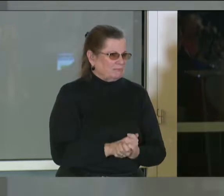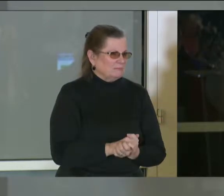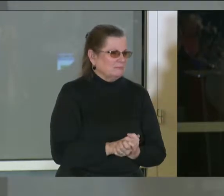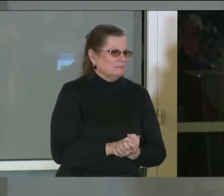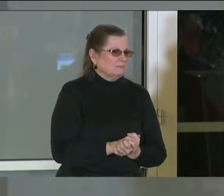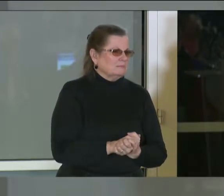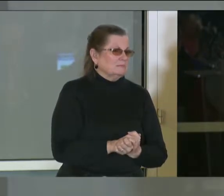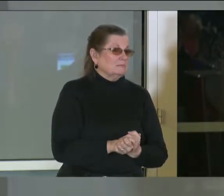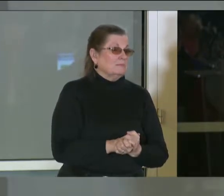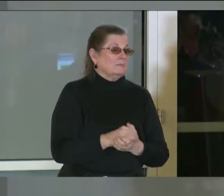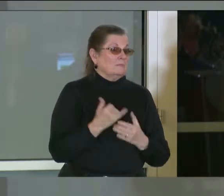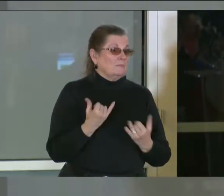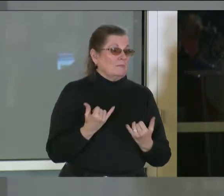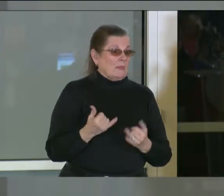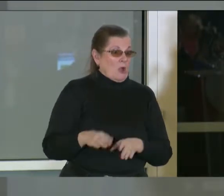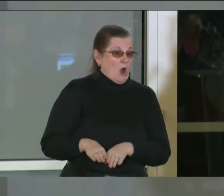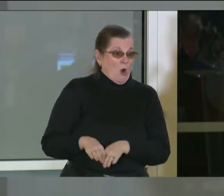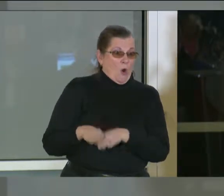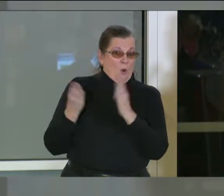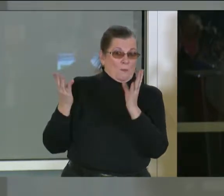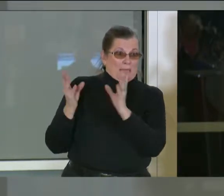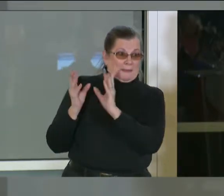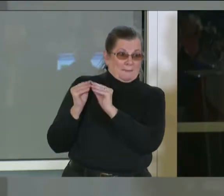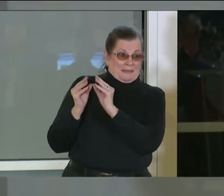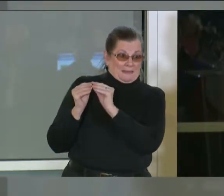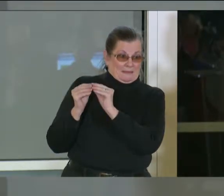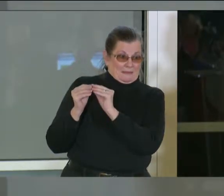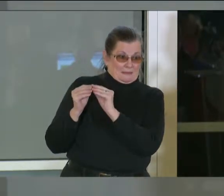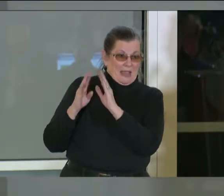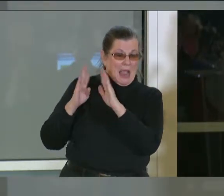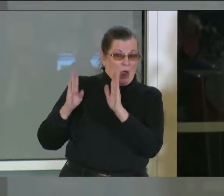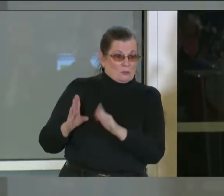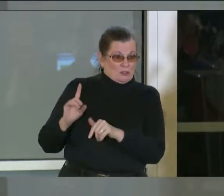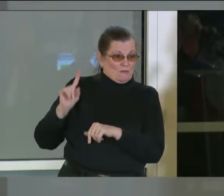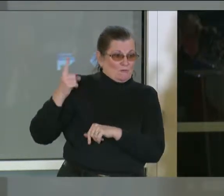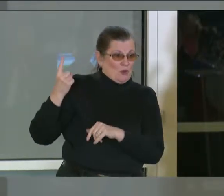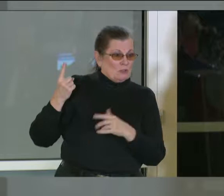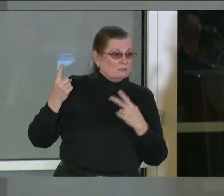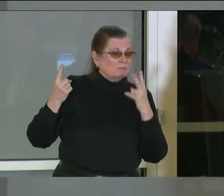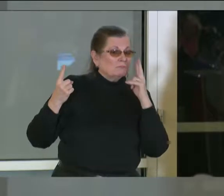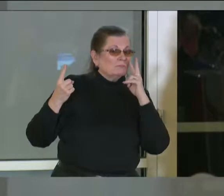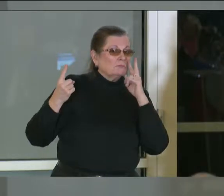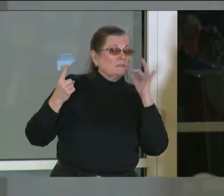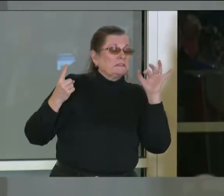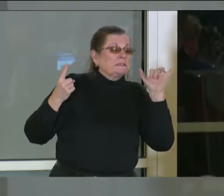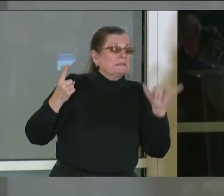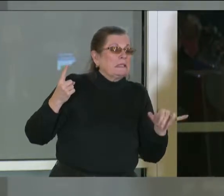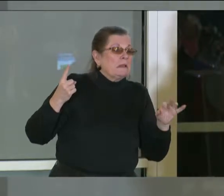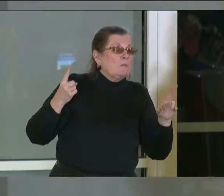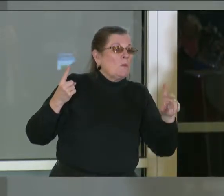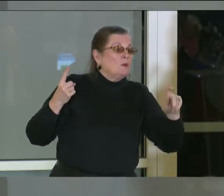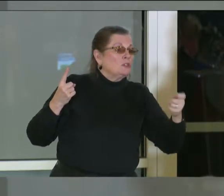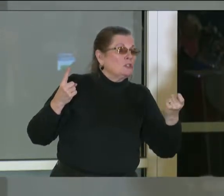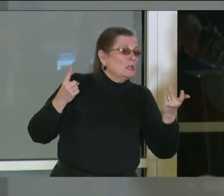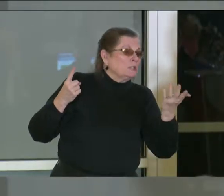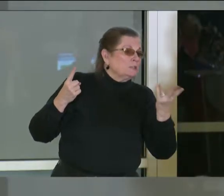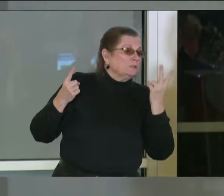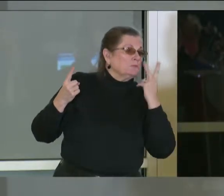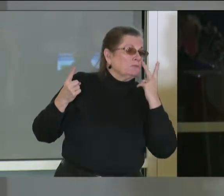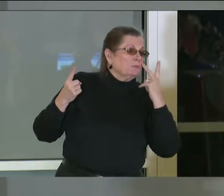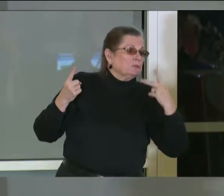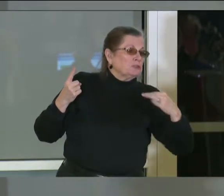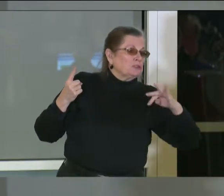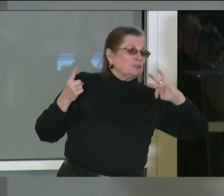the top, and so we're going to see if anything changed from what you heard today from your fellow residents, the